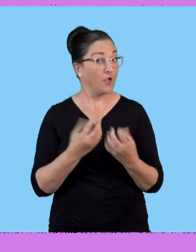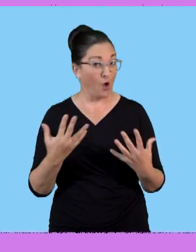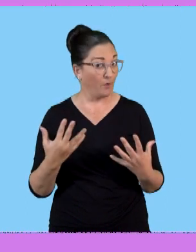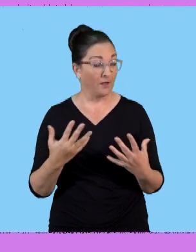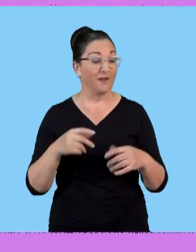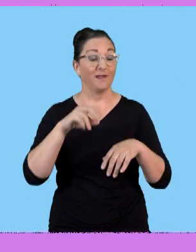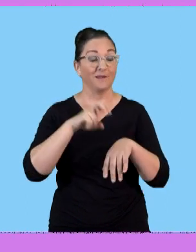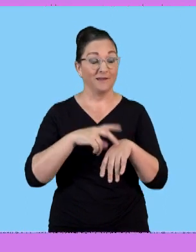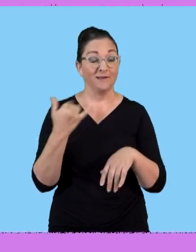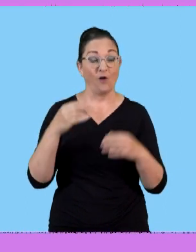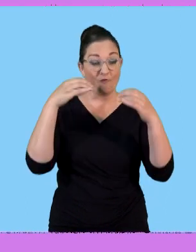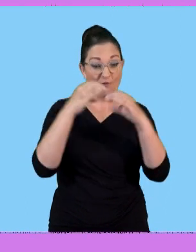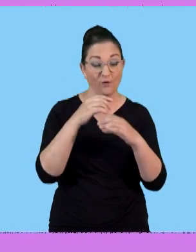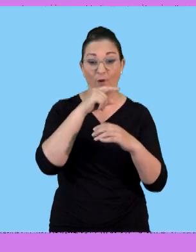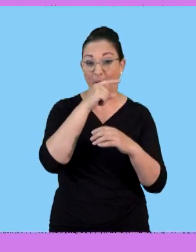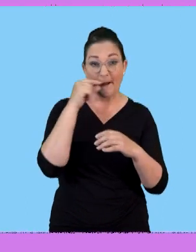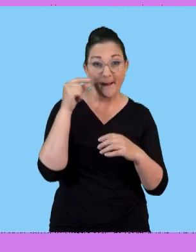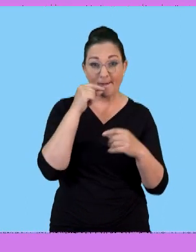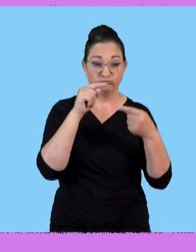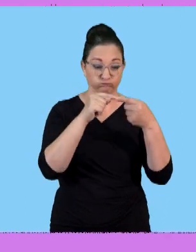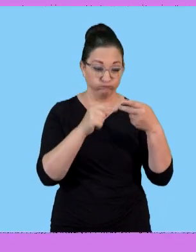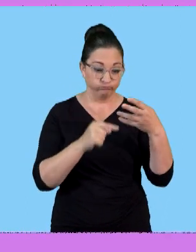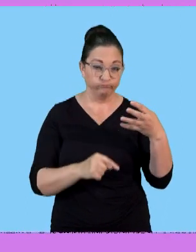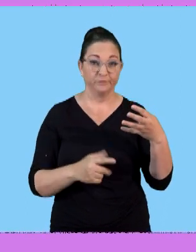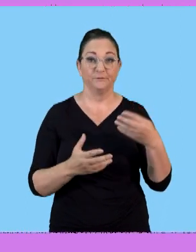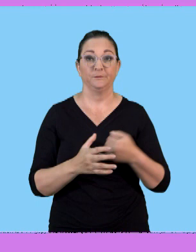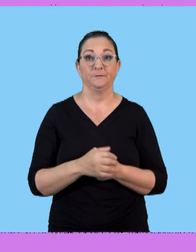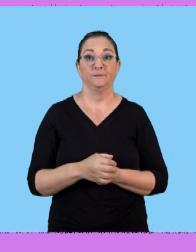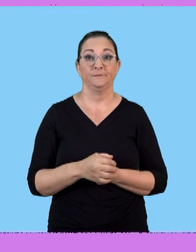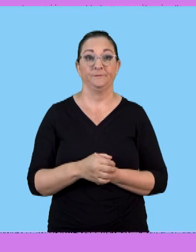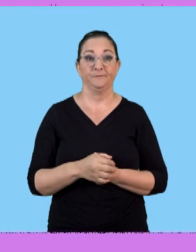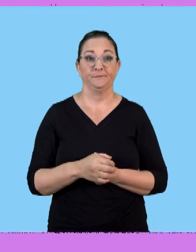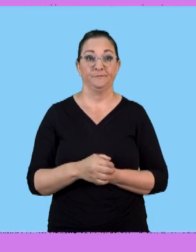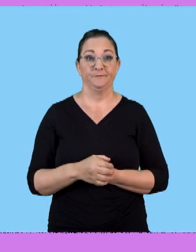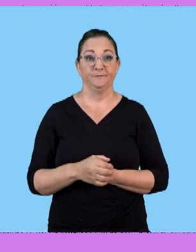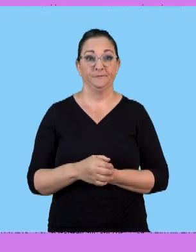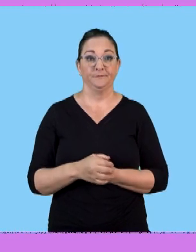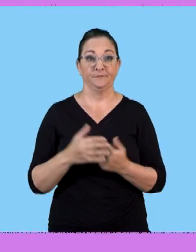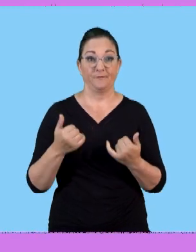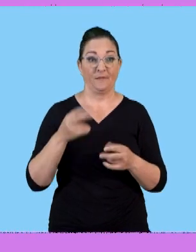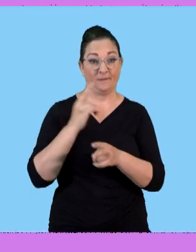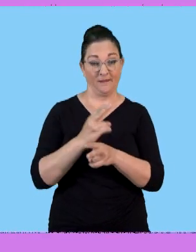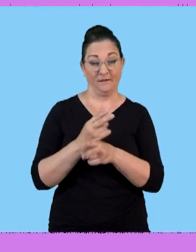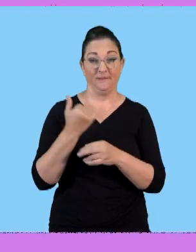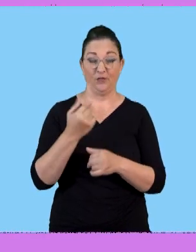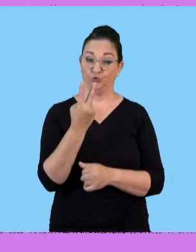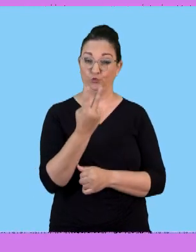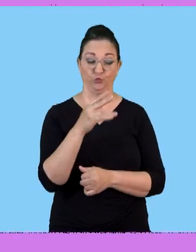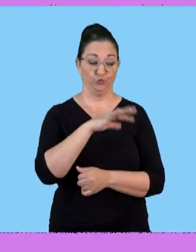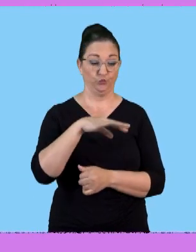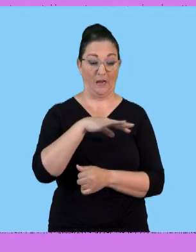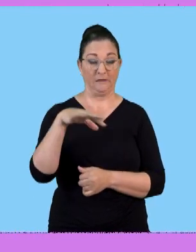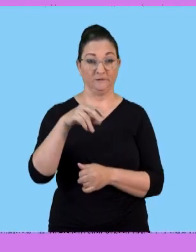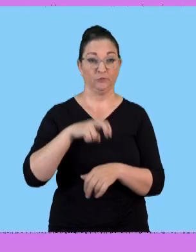routes that one can use to travel from Uitenhage to Stadlerville. Again, let's find the two